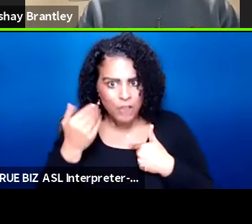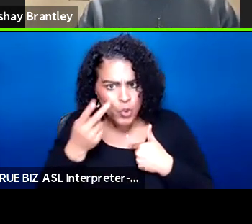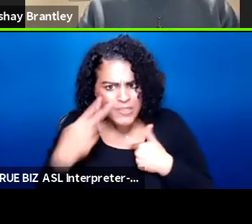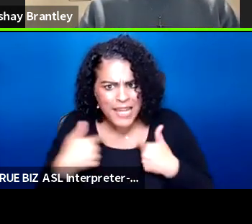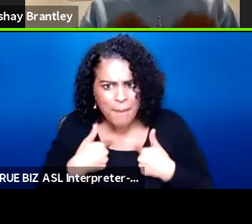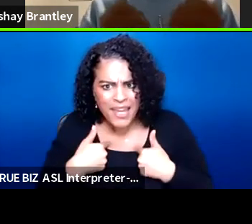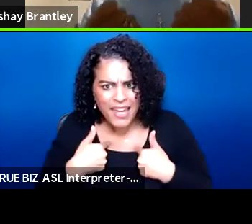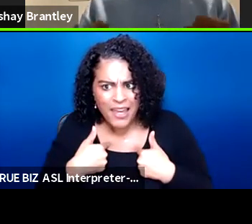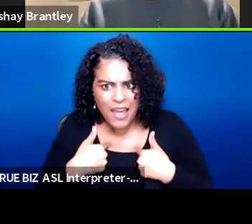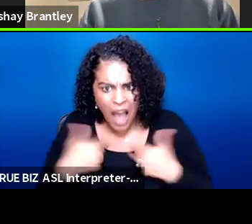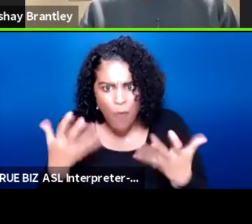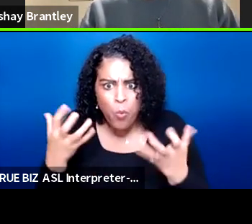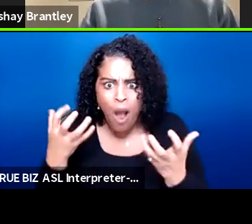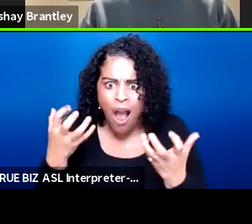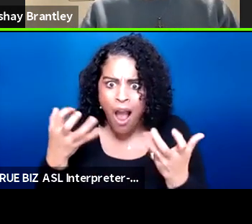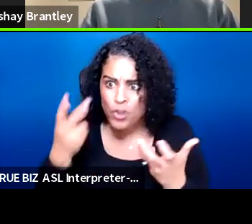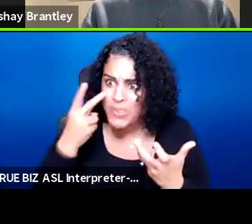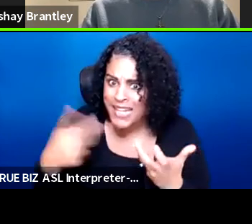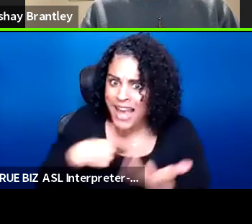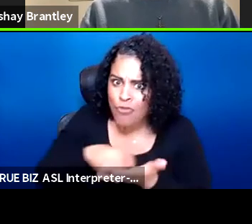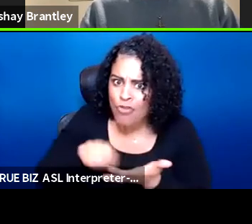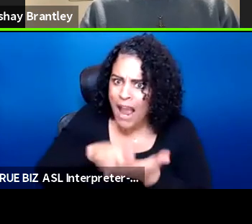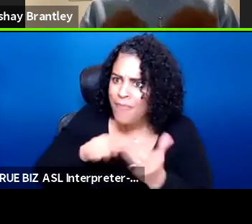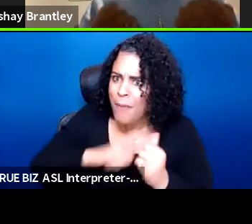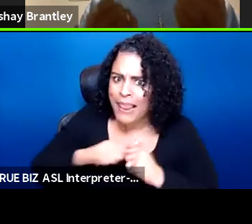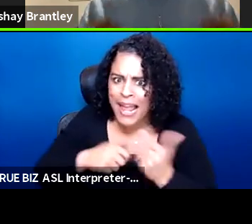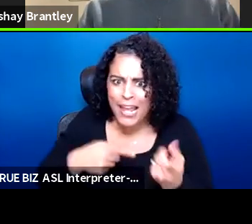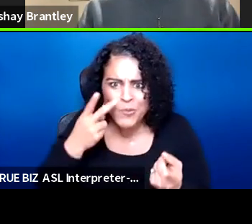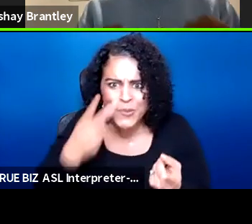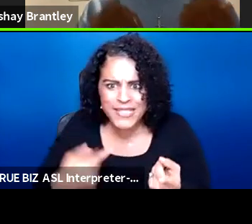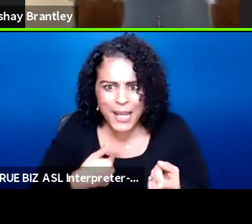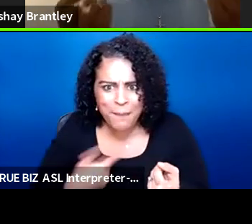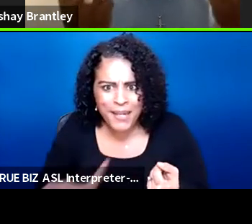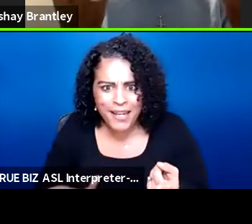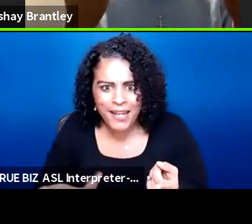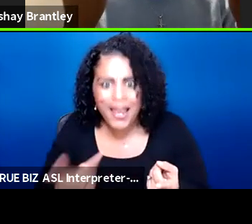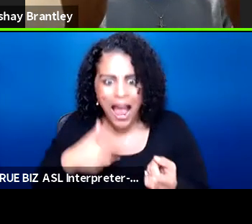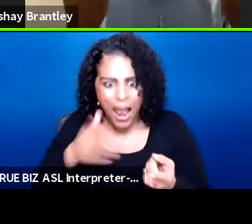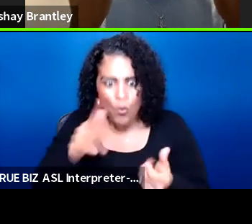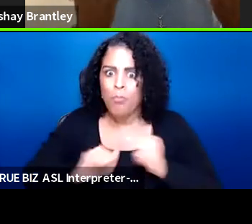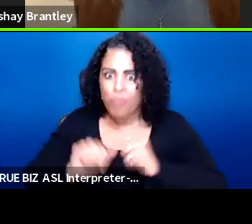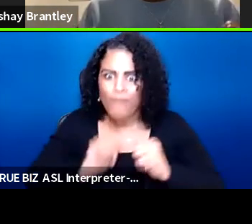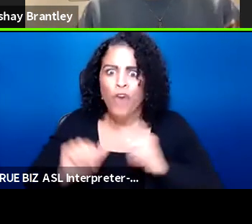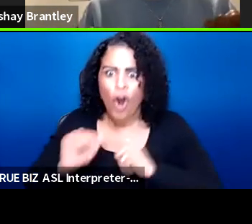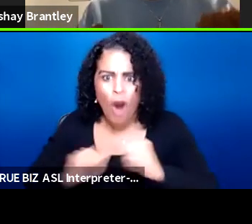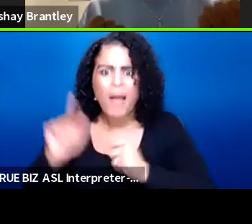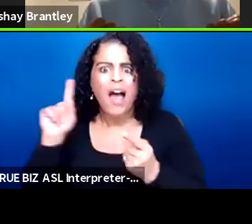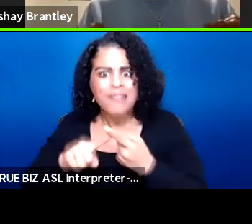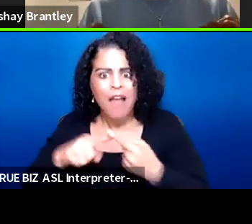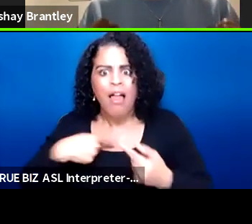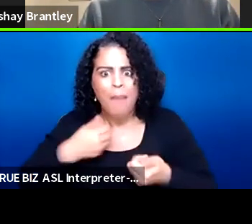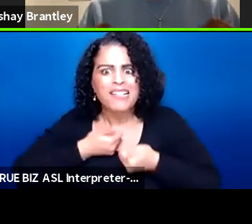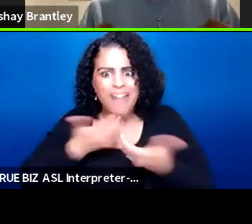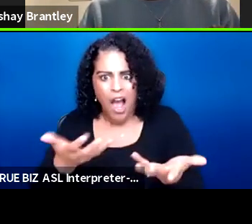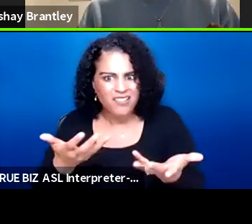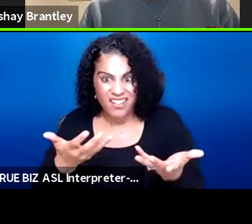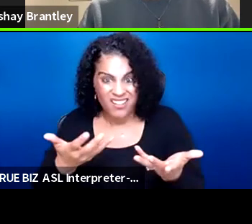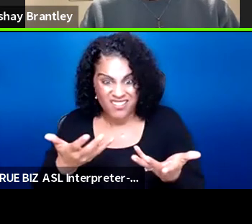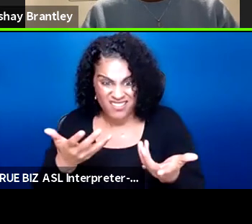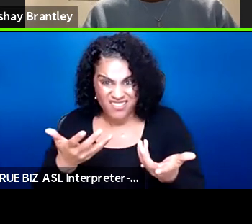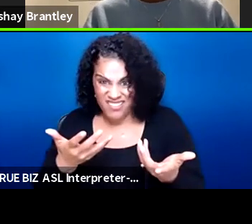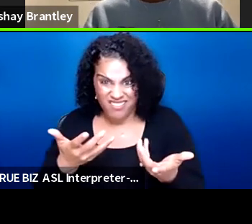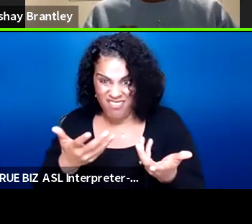hungry. I write the play. You know what I'm saying? Like, I will perform until I am exhausted down to my last